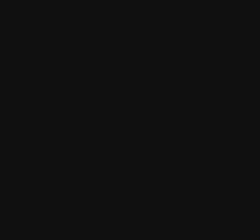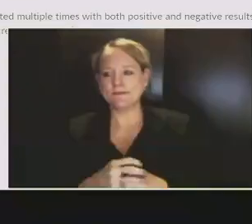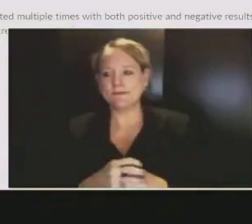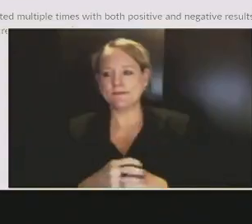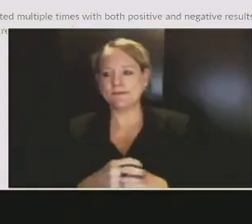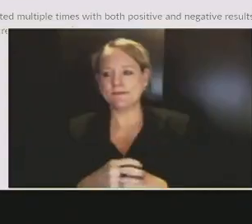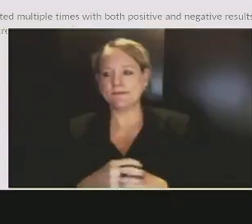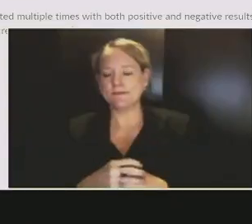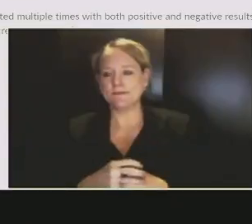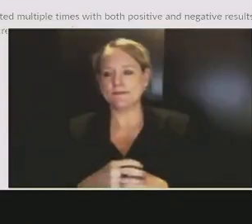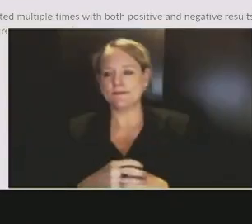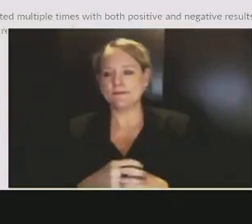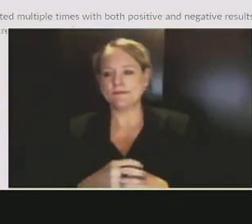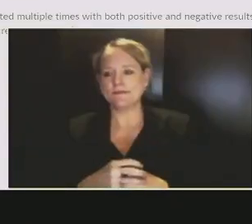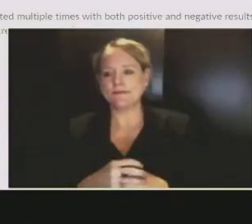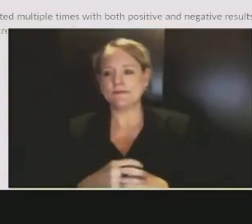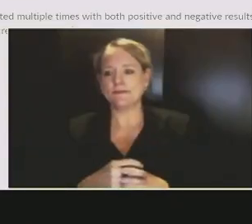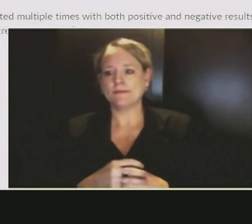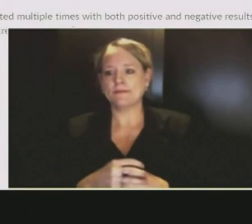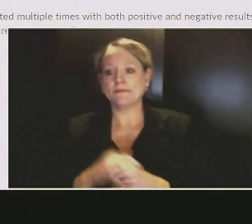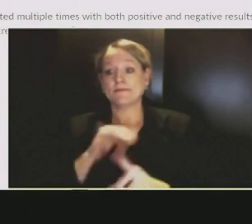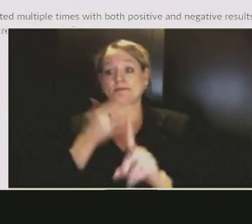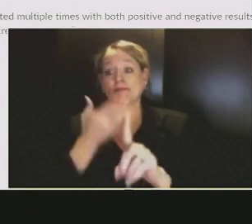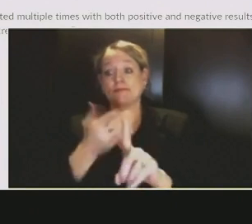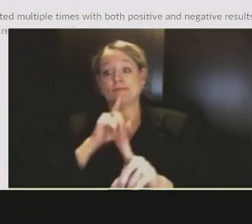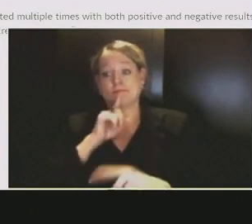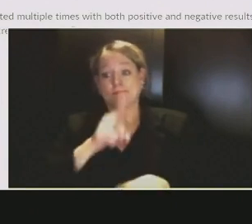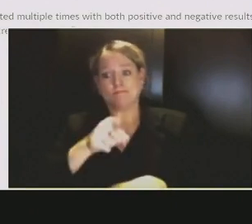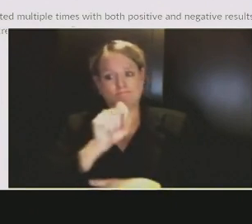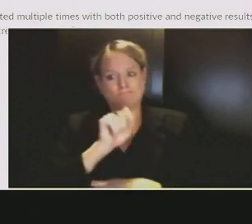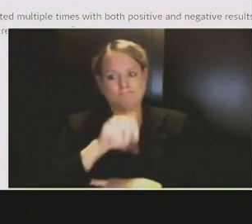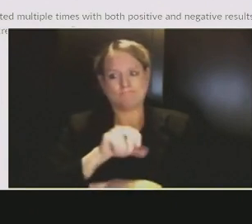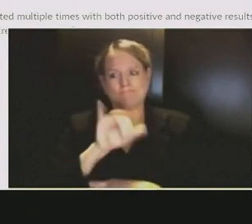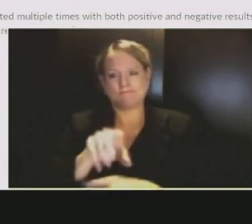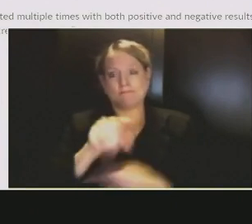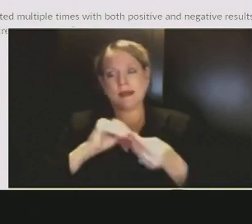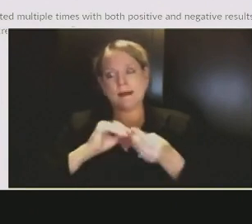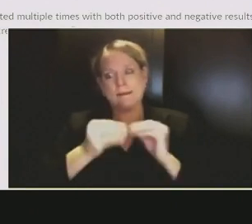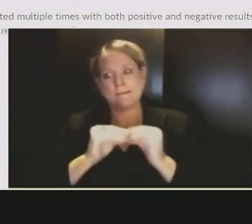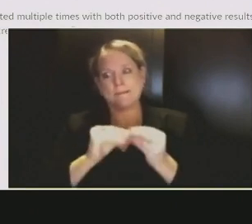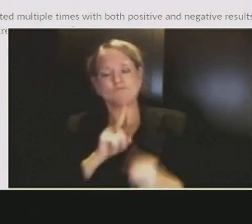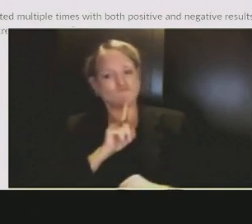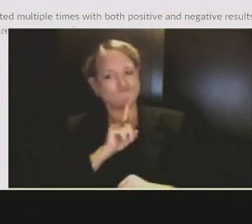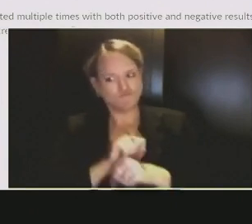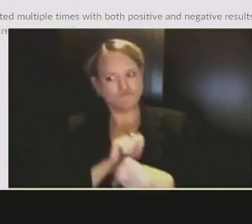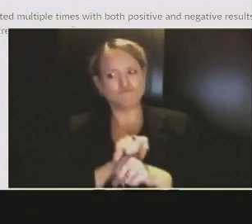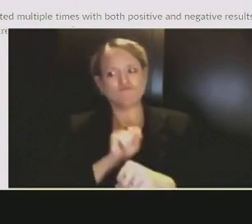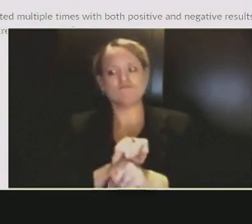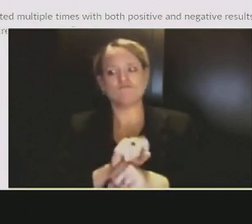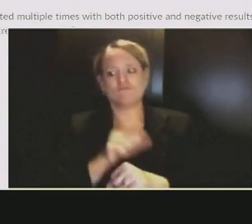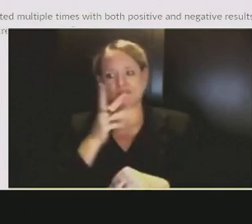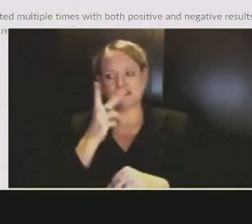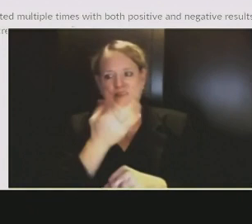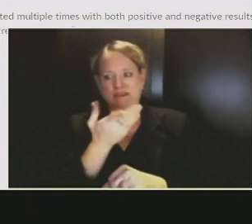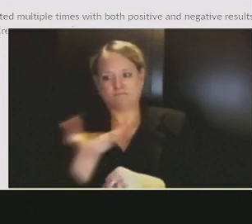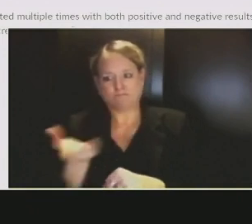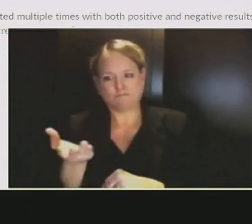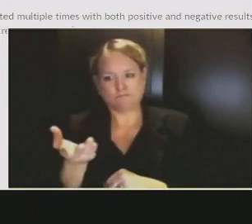demonstrate here is how many tests are being run by result date each day